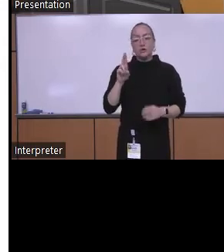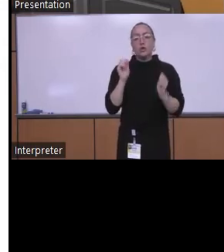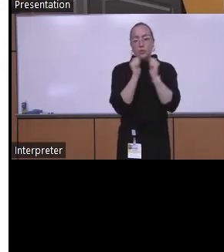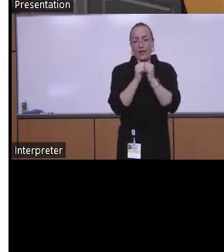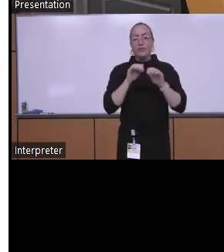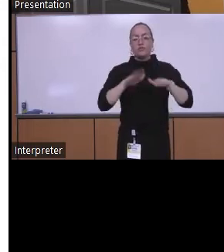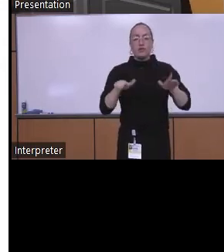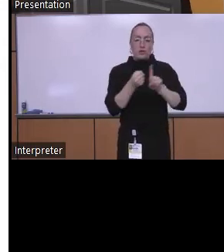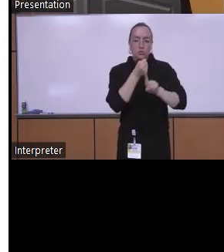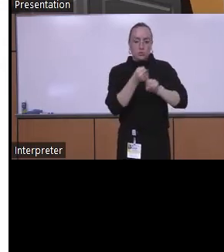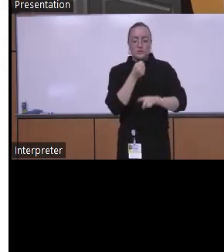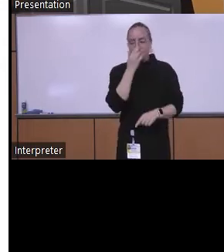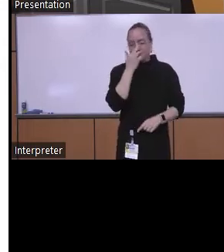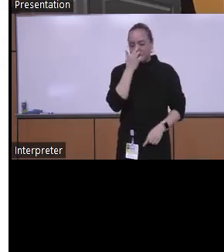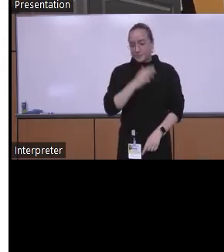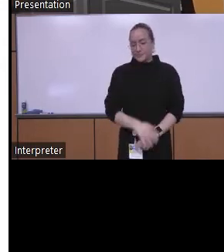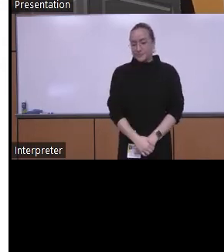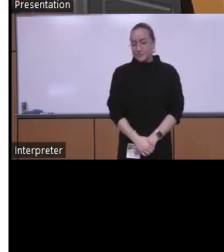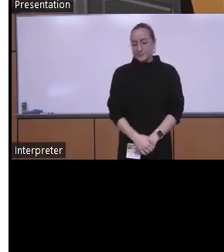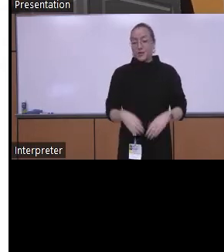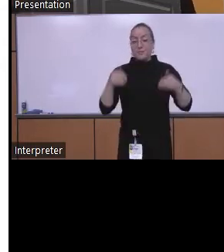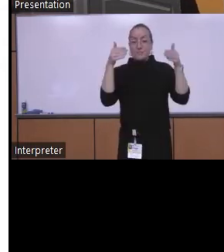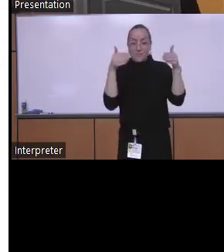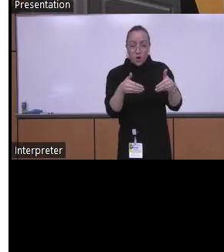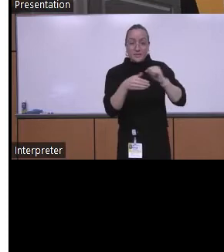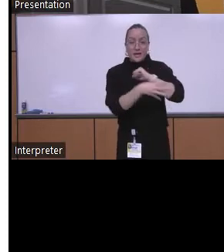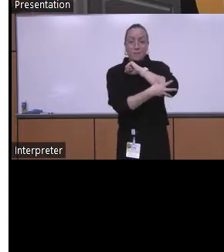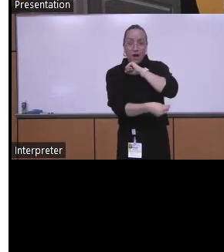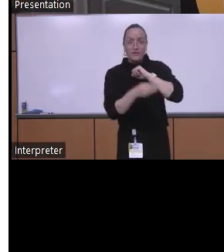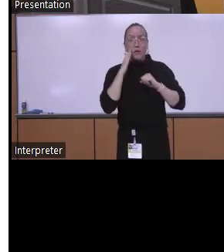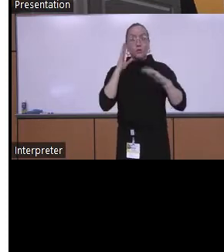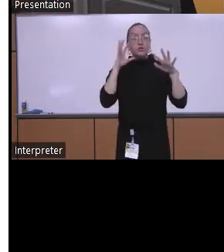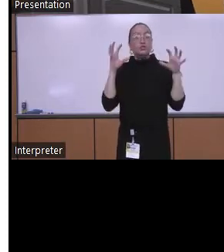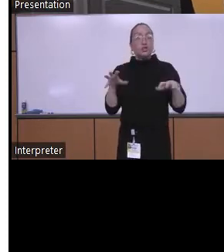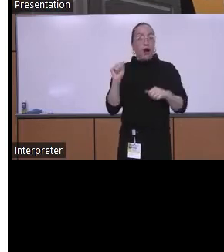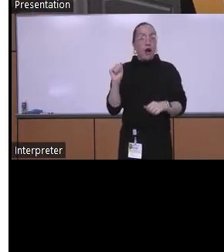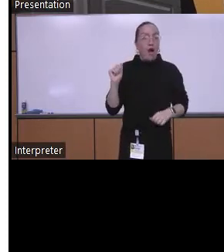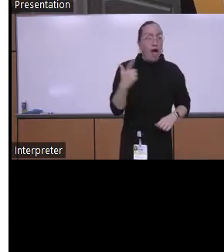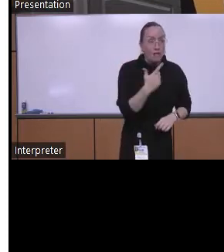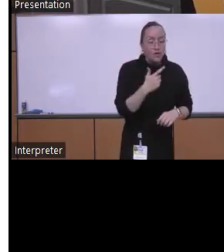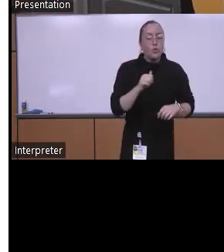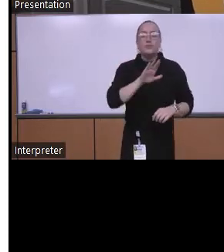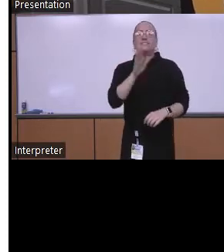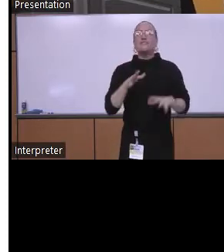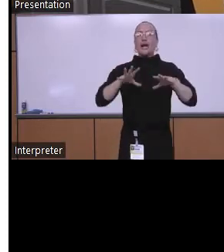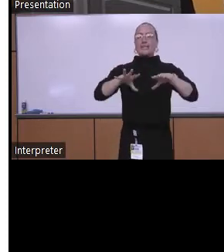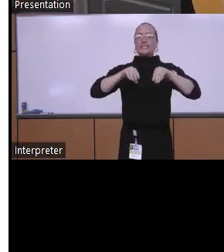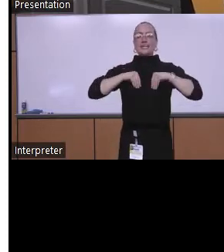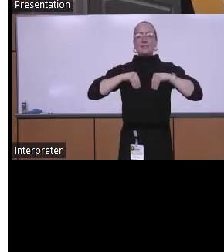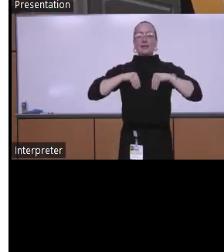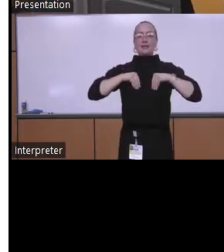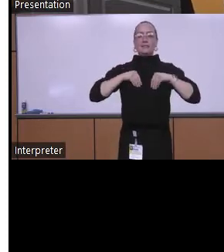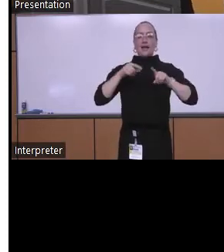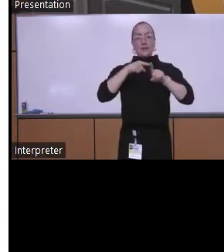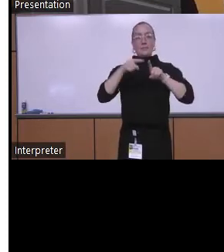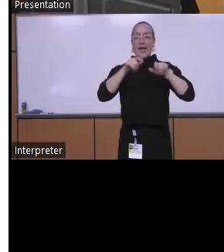mitigate that. But focusing on poverty, I'm going to shock you all, was never accepted as a mainstream policy.